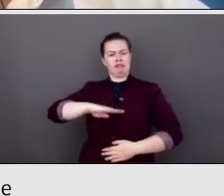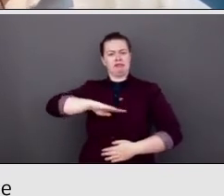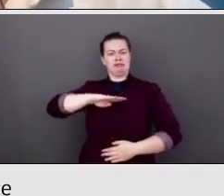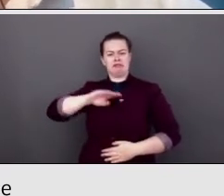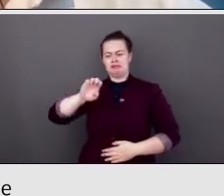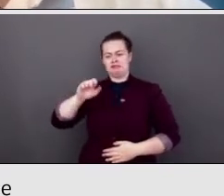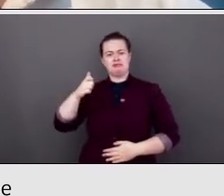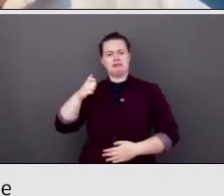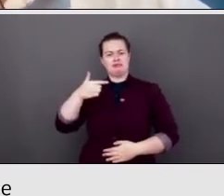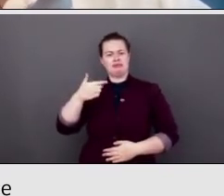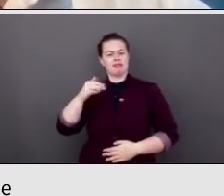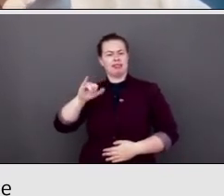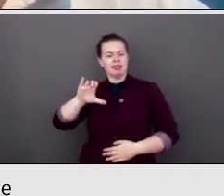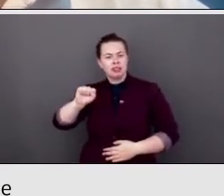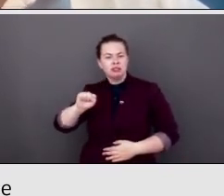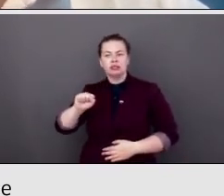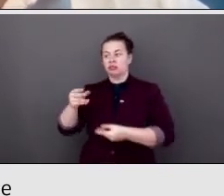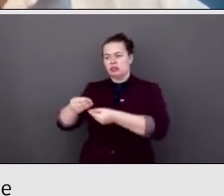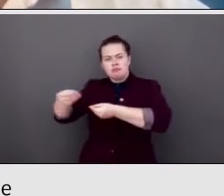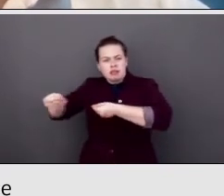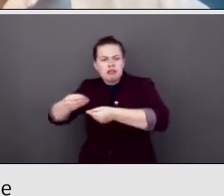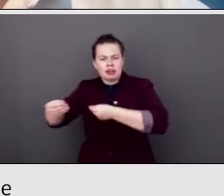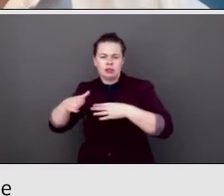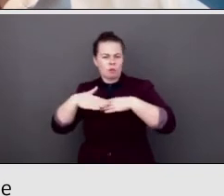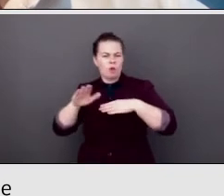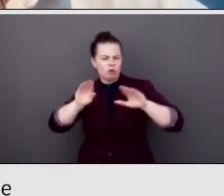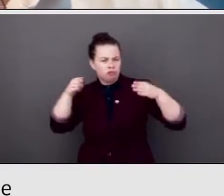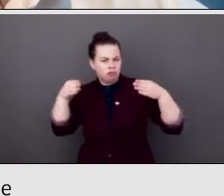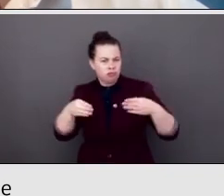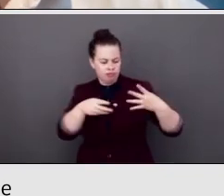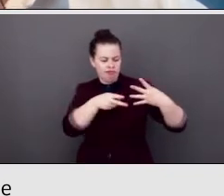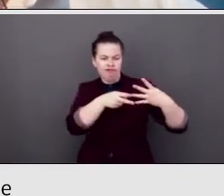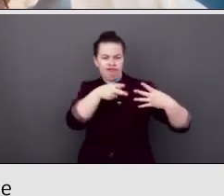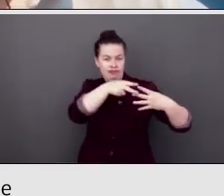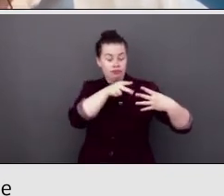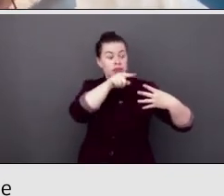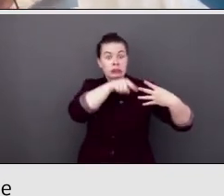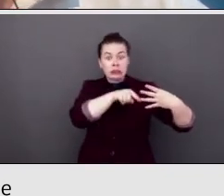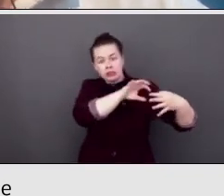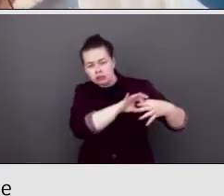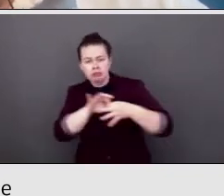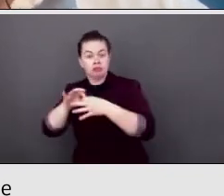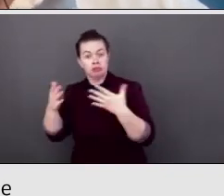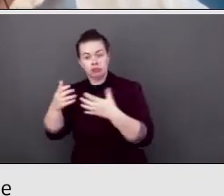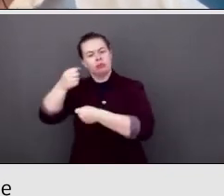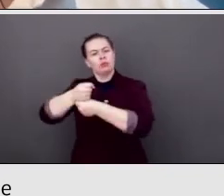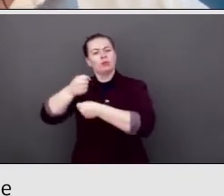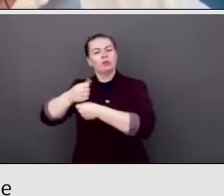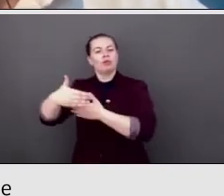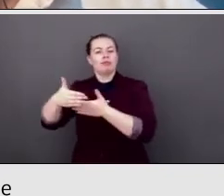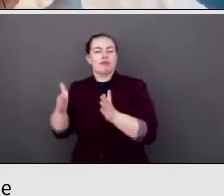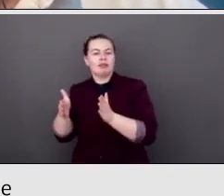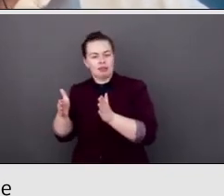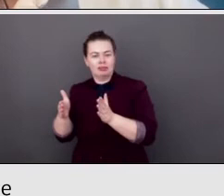aspects. All these are backed up through the work packages of the program so that we ensure that everything is well